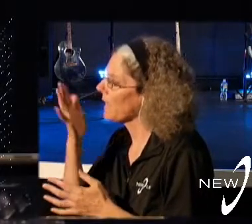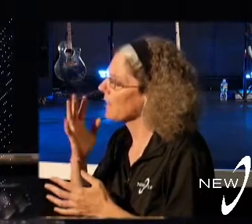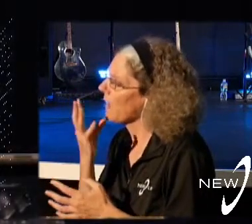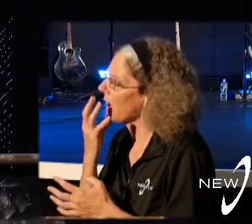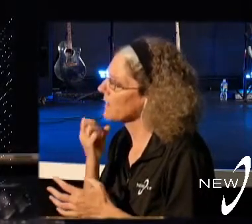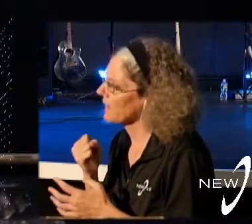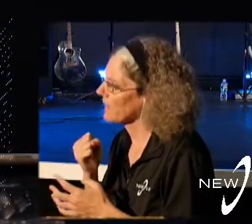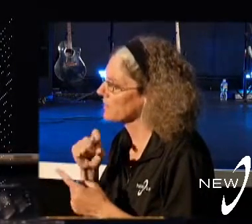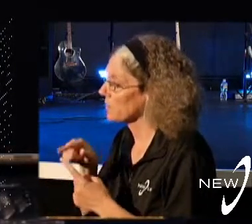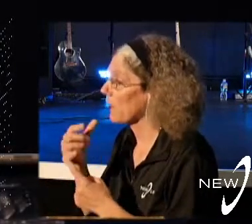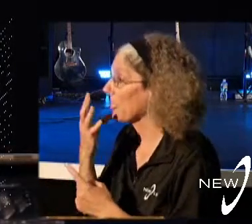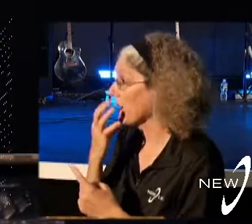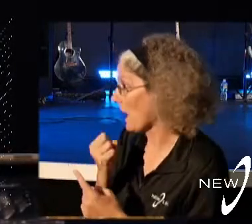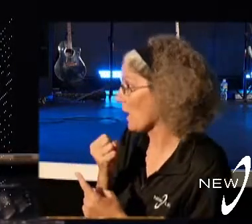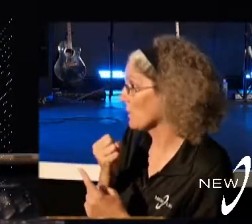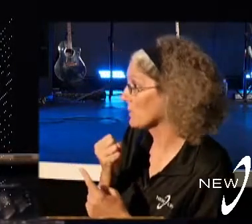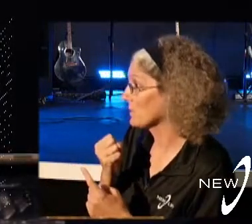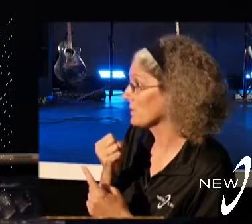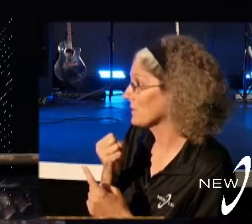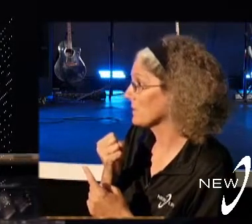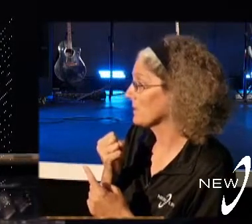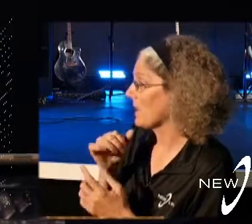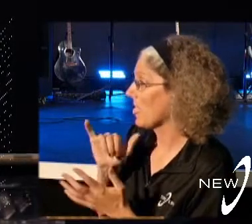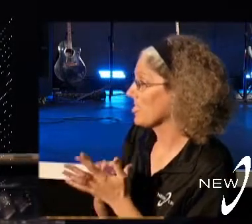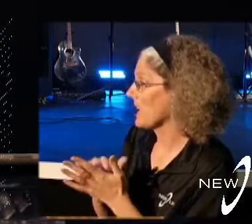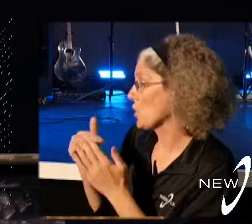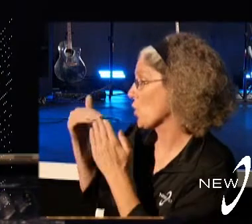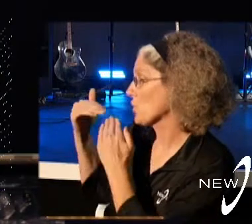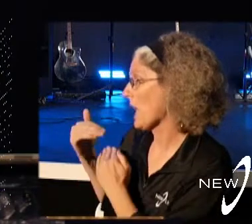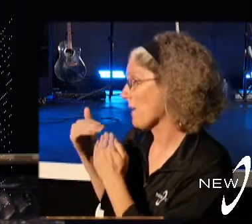about the cares you're carrying